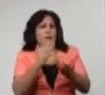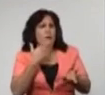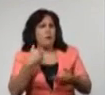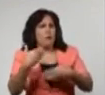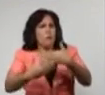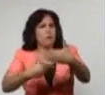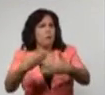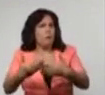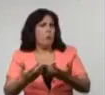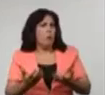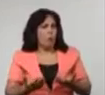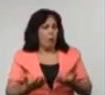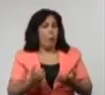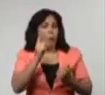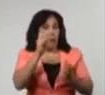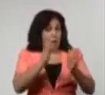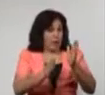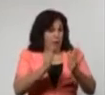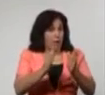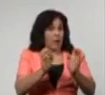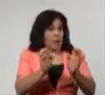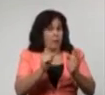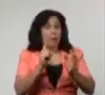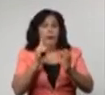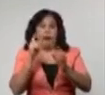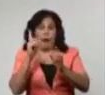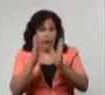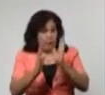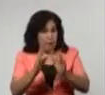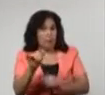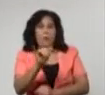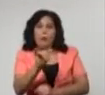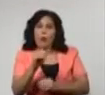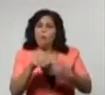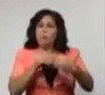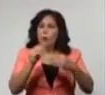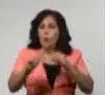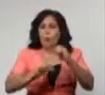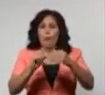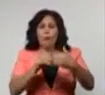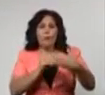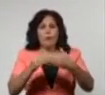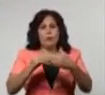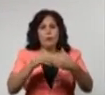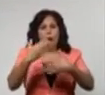Americas regarding the case incidence rate.